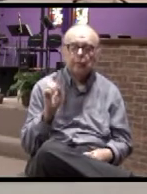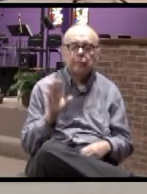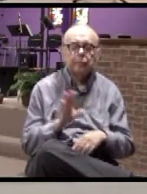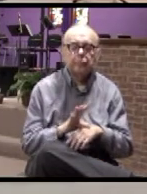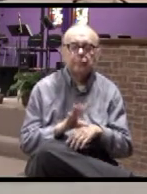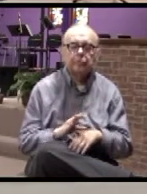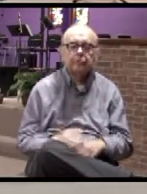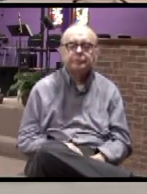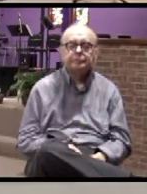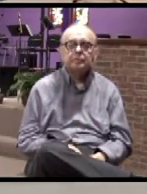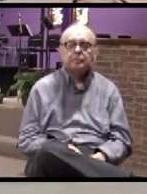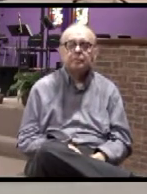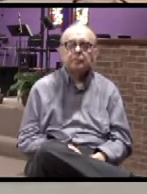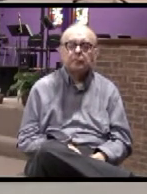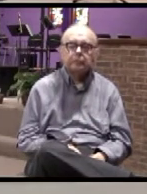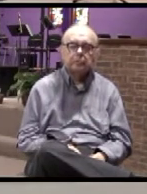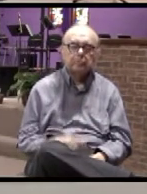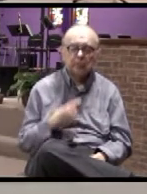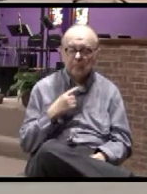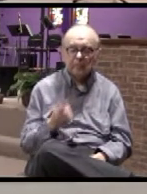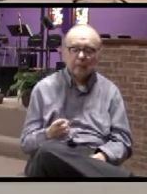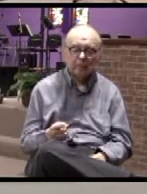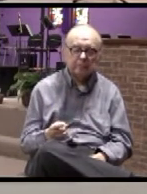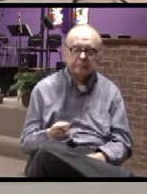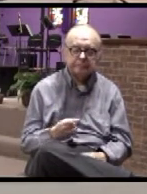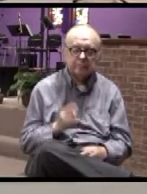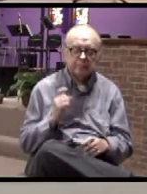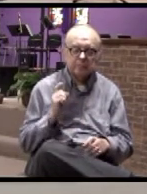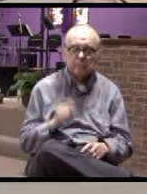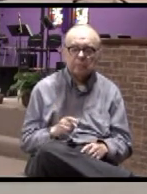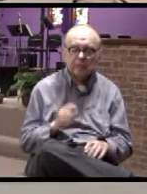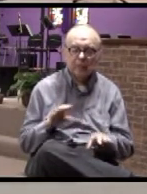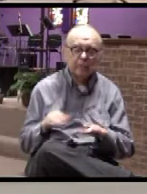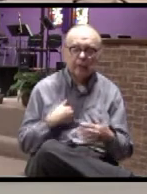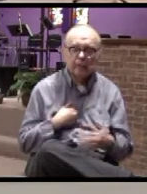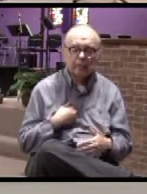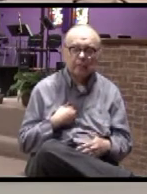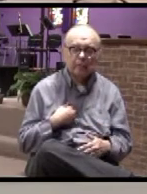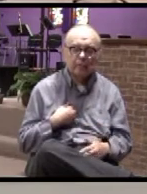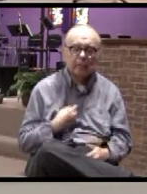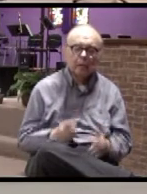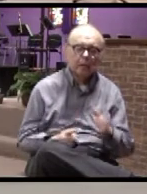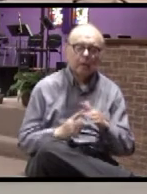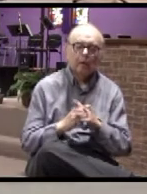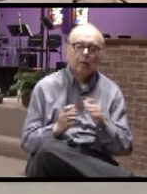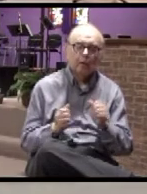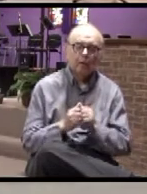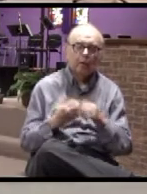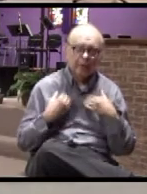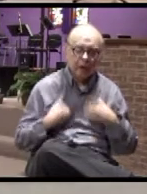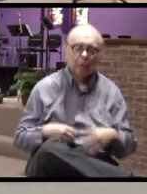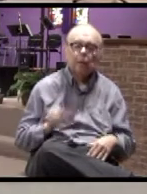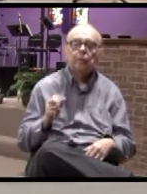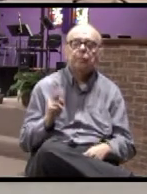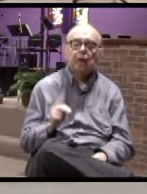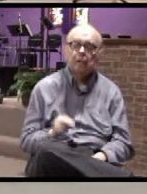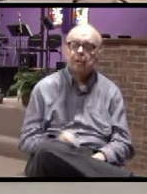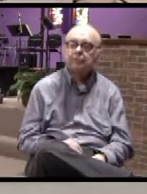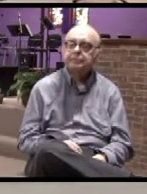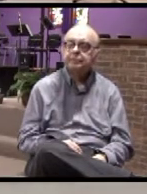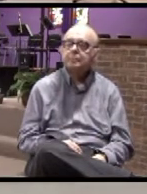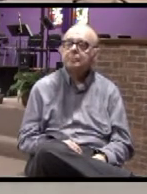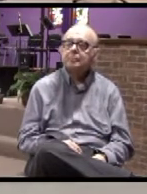church? I said, the only requirement that we have is that you show up with clothes on.